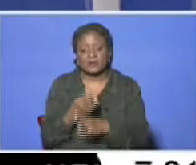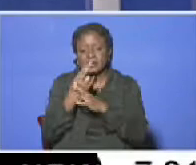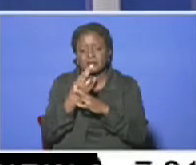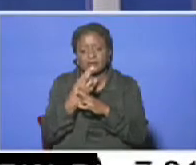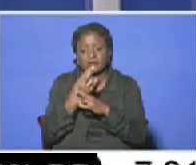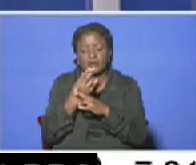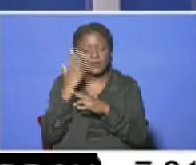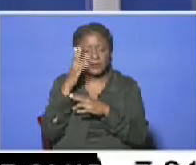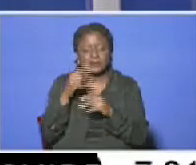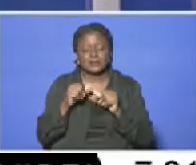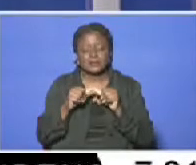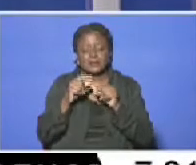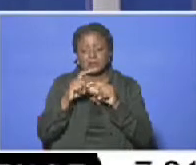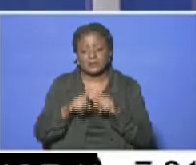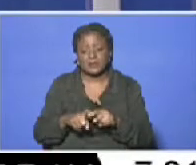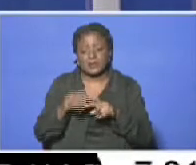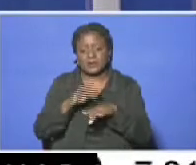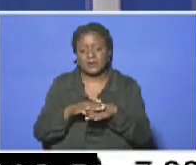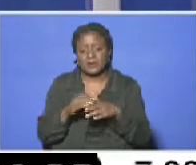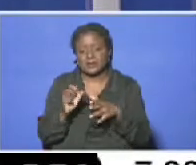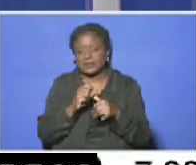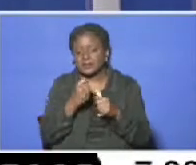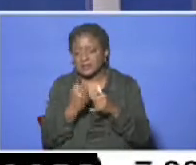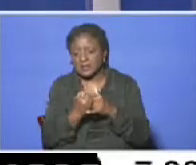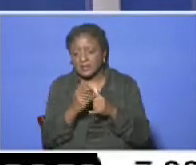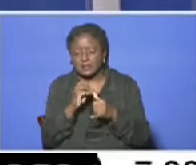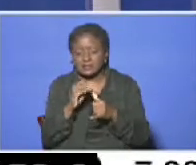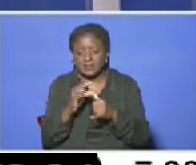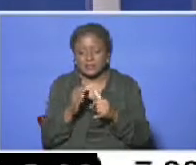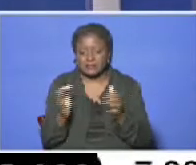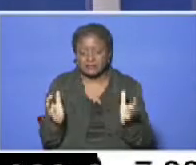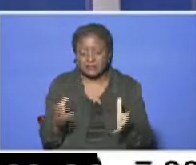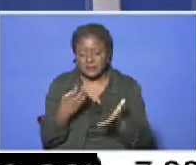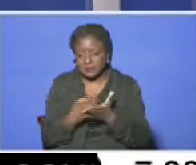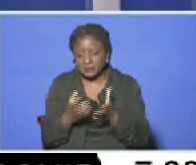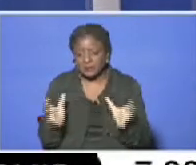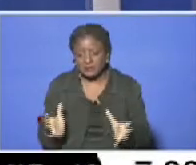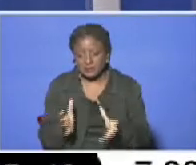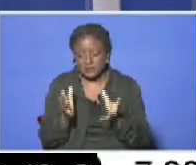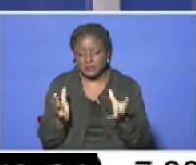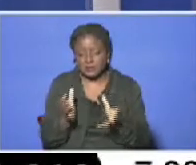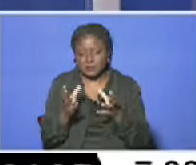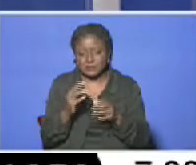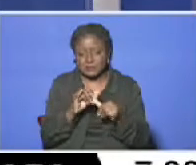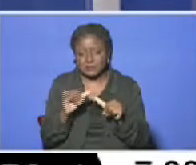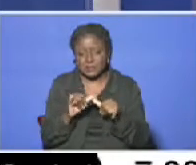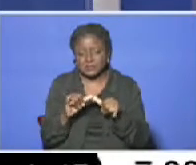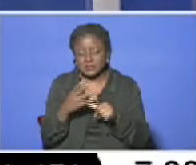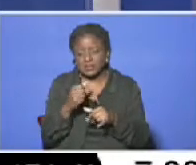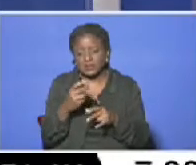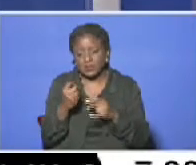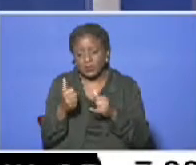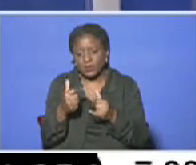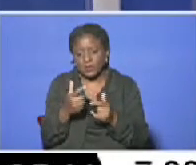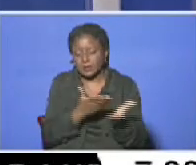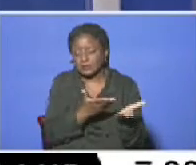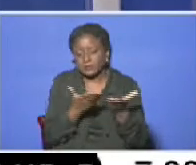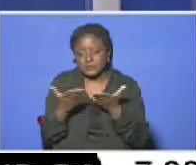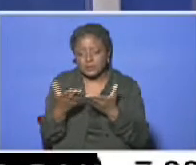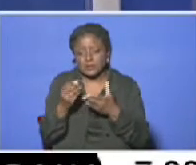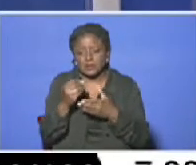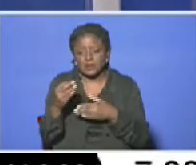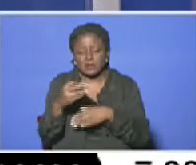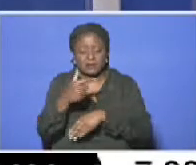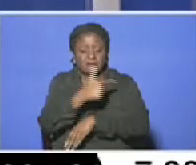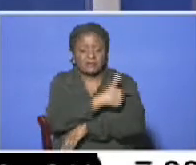not only on the size of stimulus measures and the quick rollout of vaccines, but also on the quality of these measures to